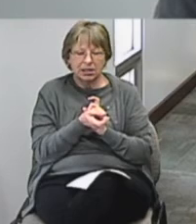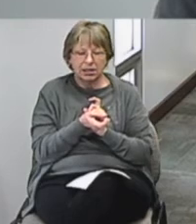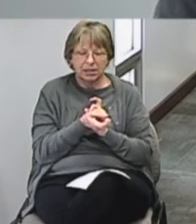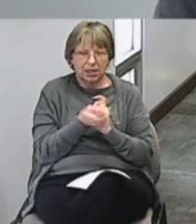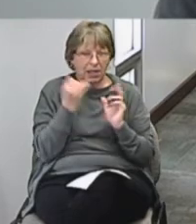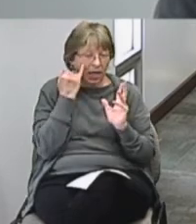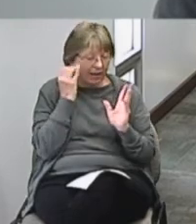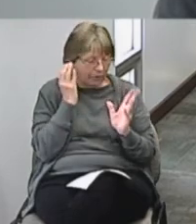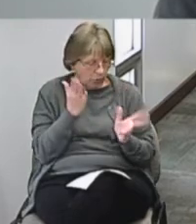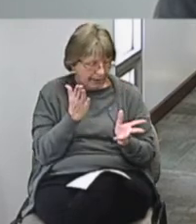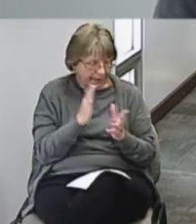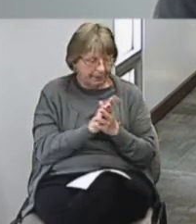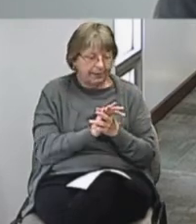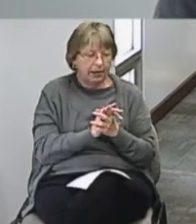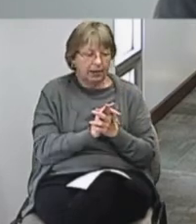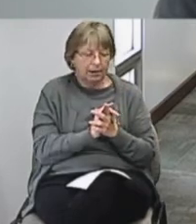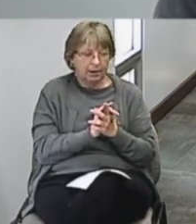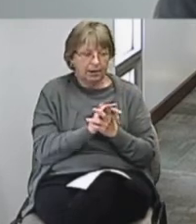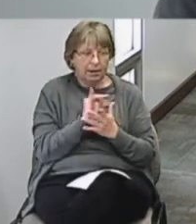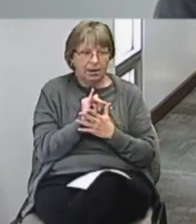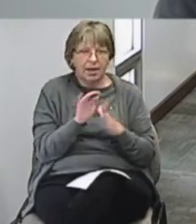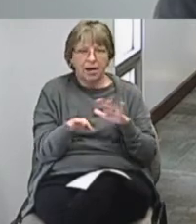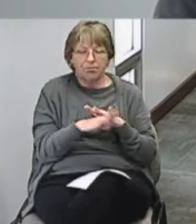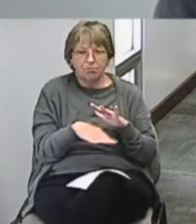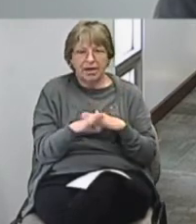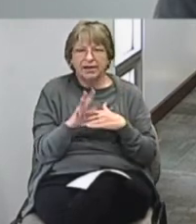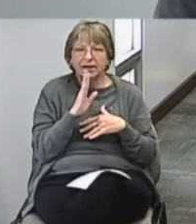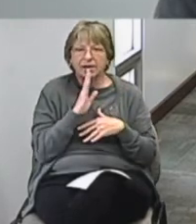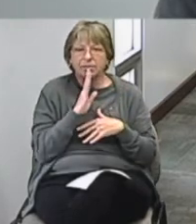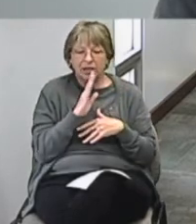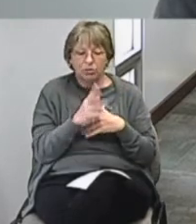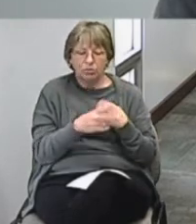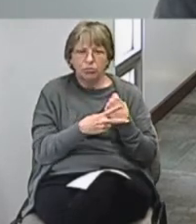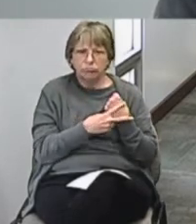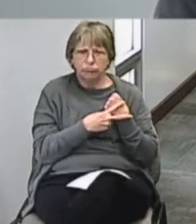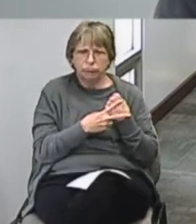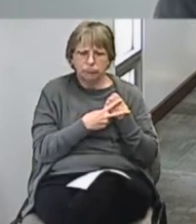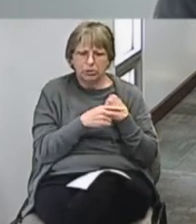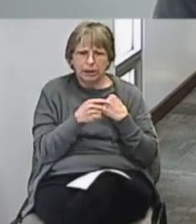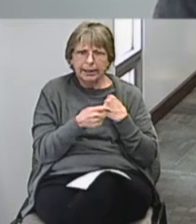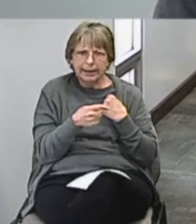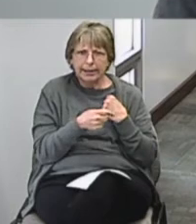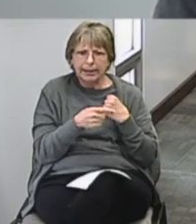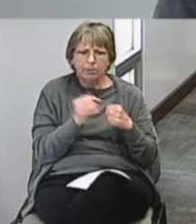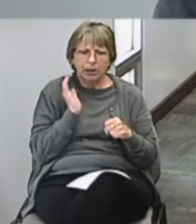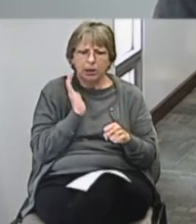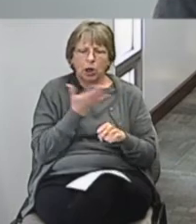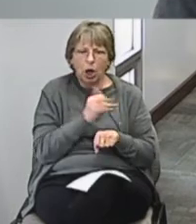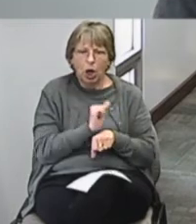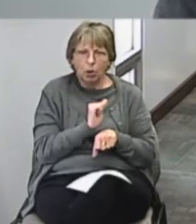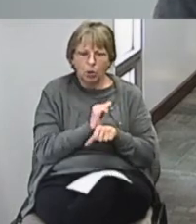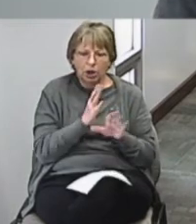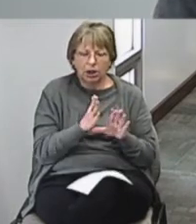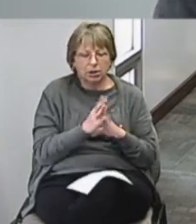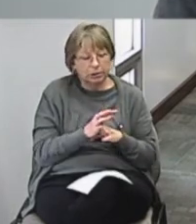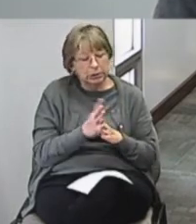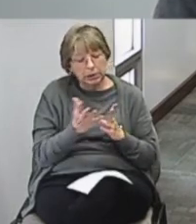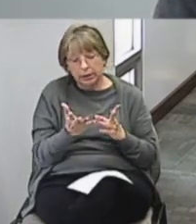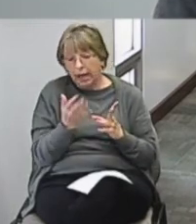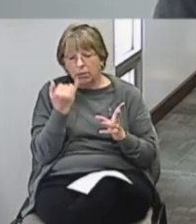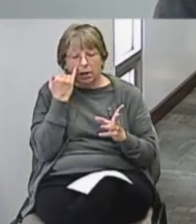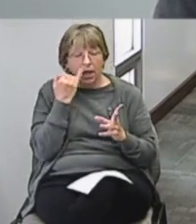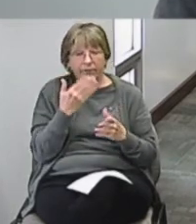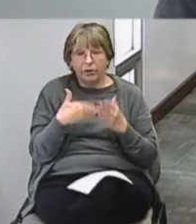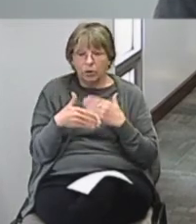if you will, that essentially speak to retention. you know, at the end of the day, if you go back